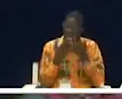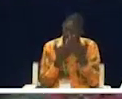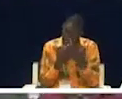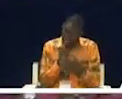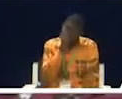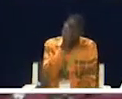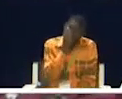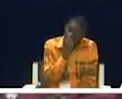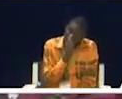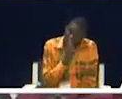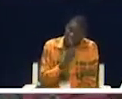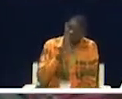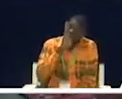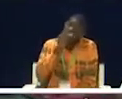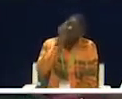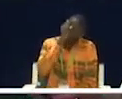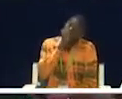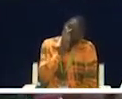Wait.